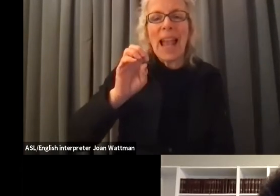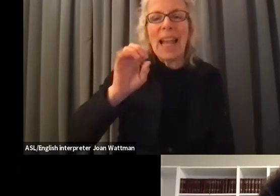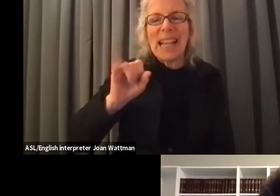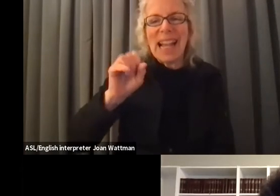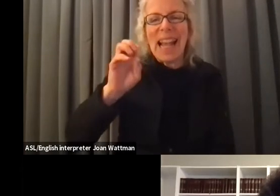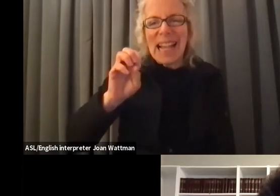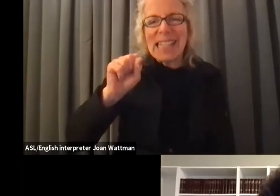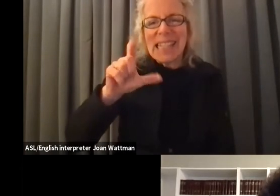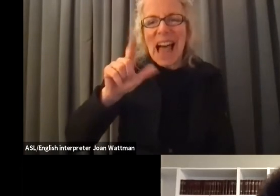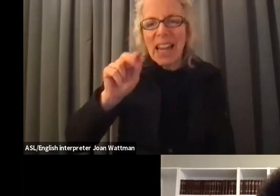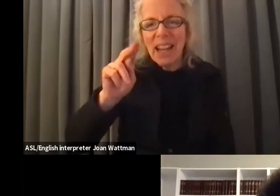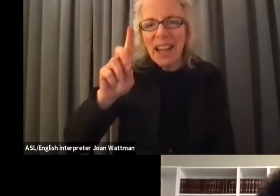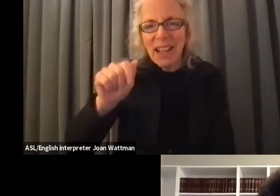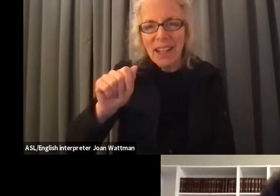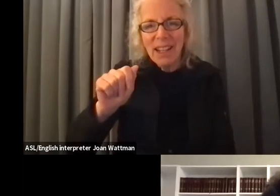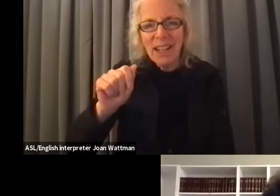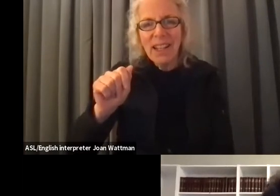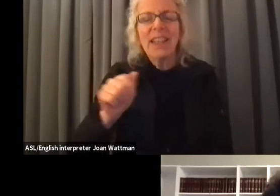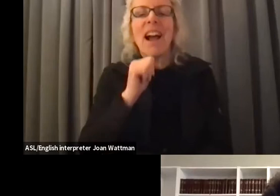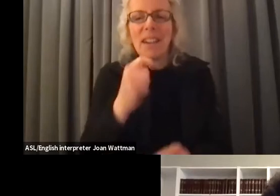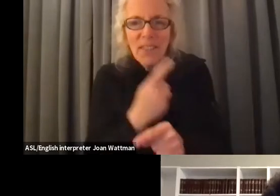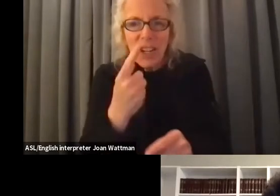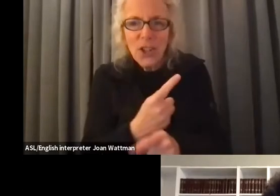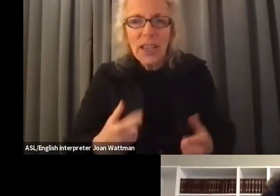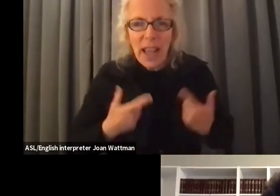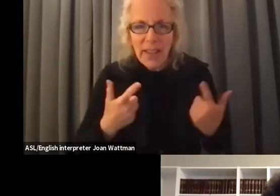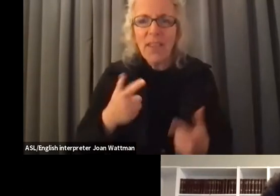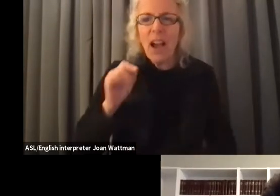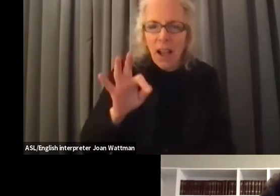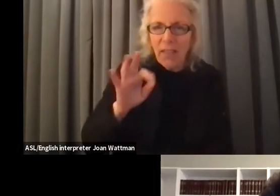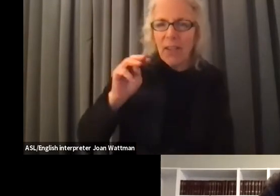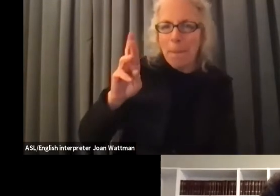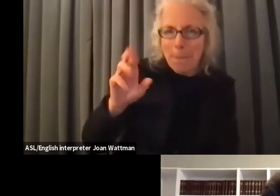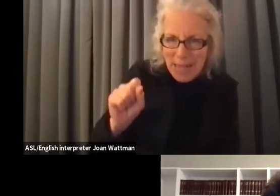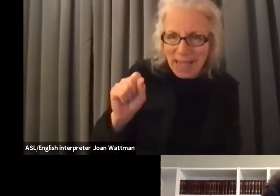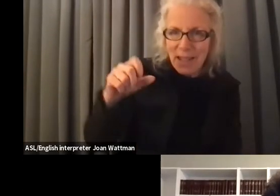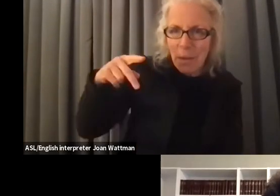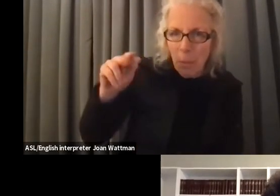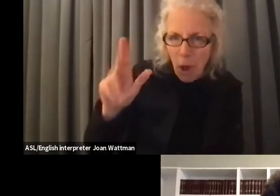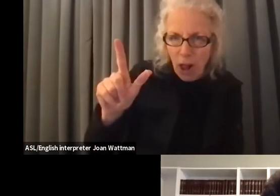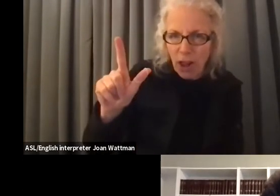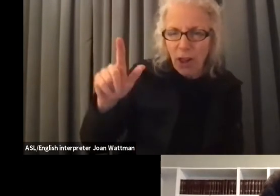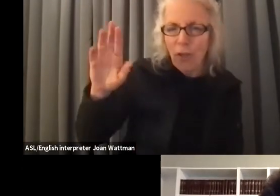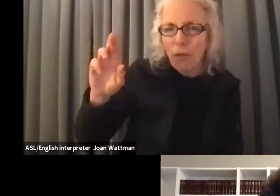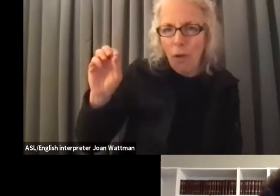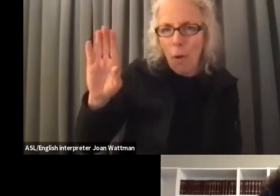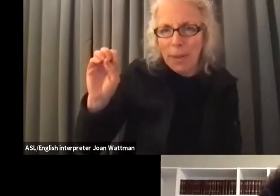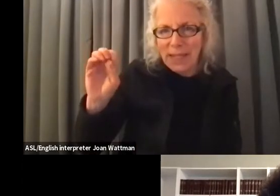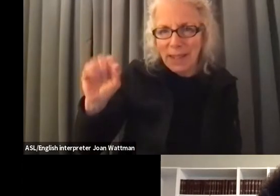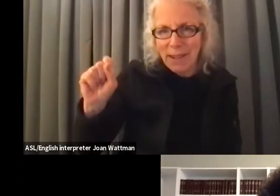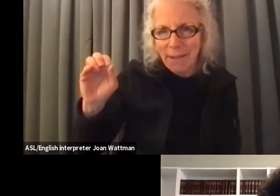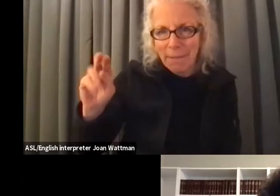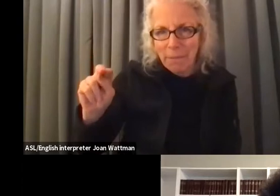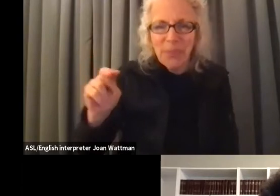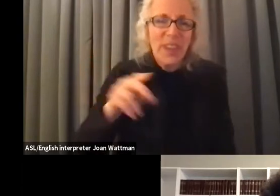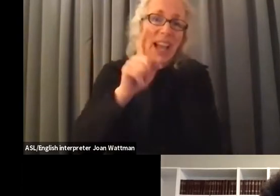Islanda, The Large and Unconventional Life of Mrs. Paul Robeson. And I should mention